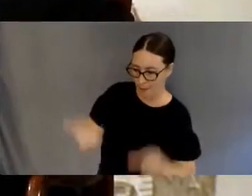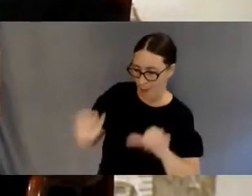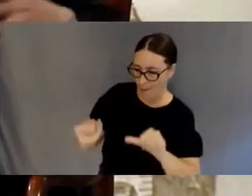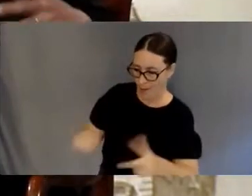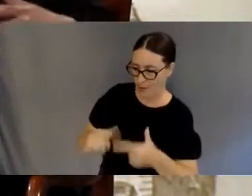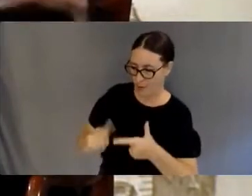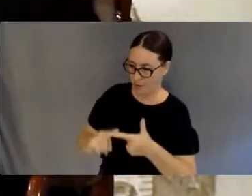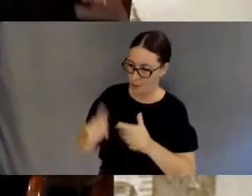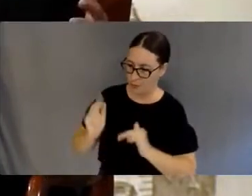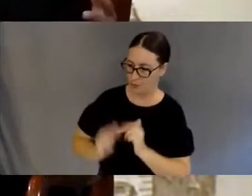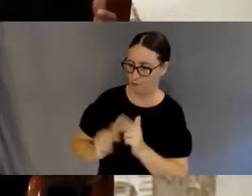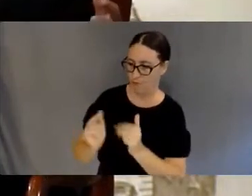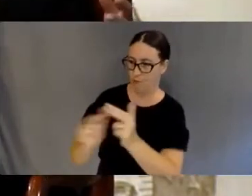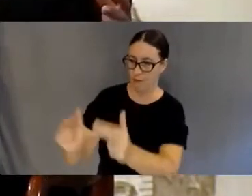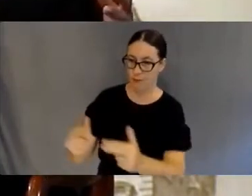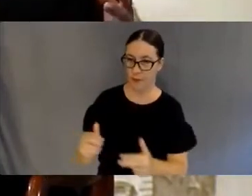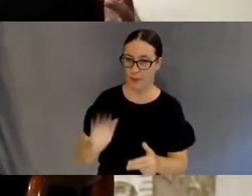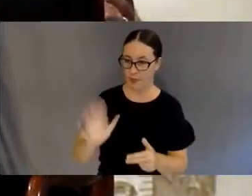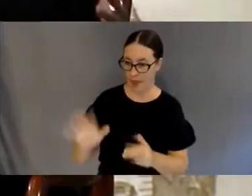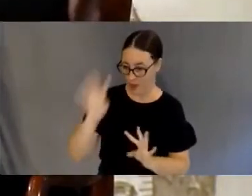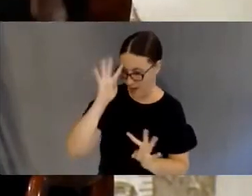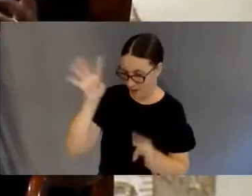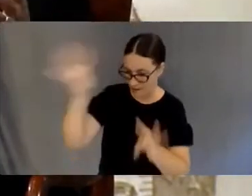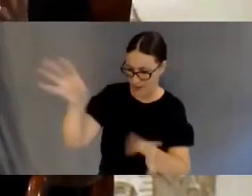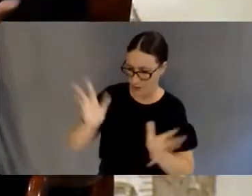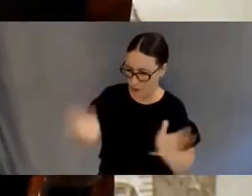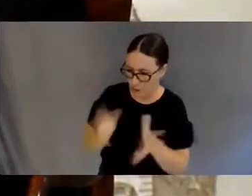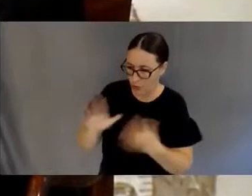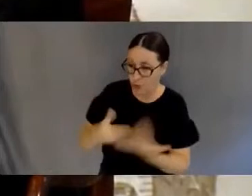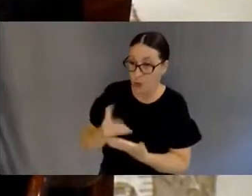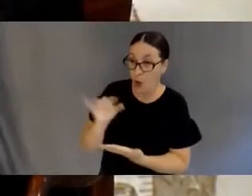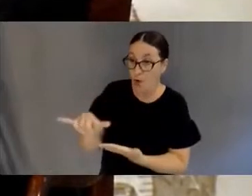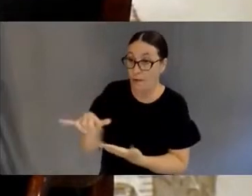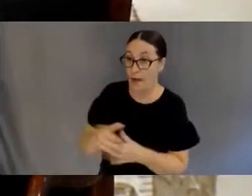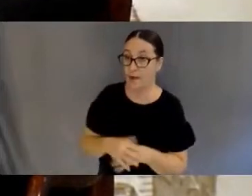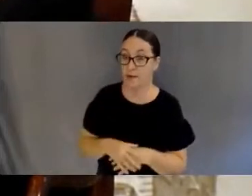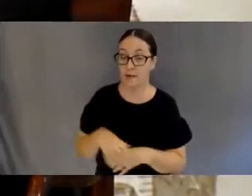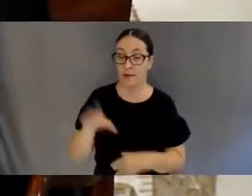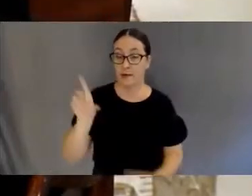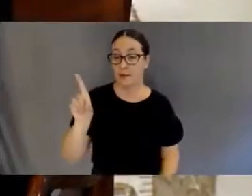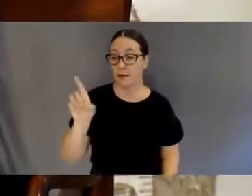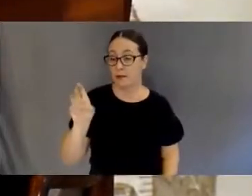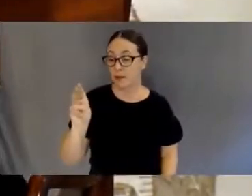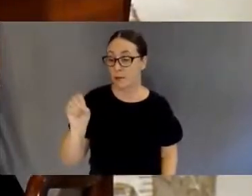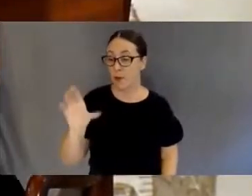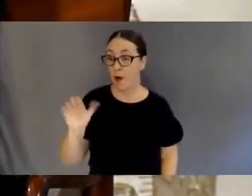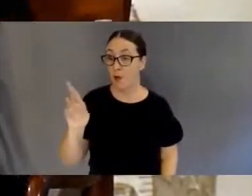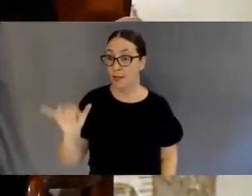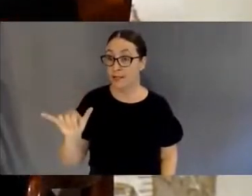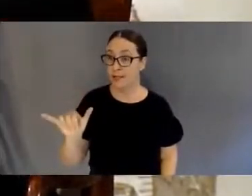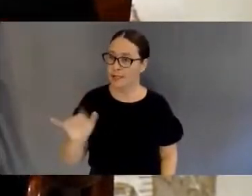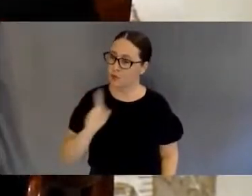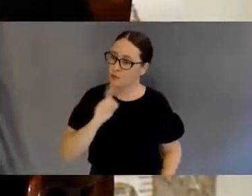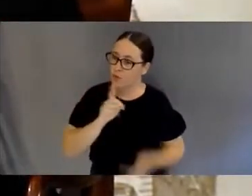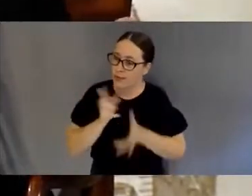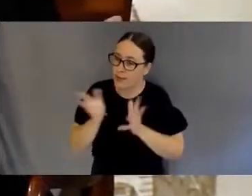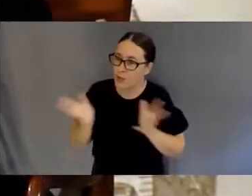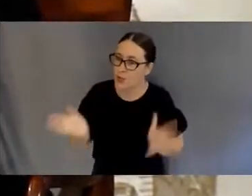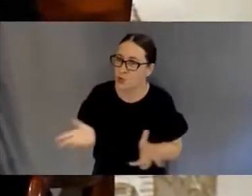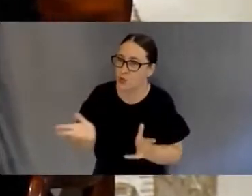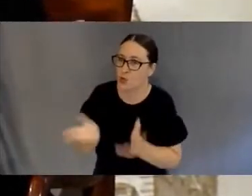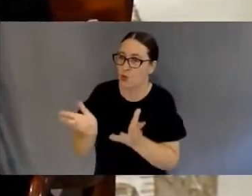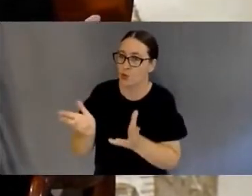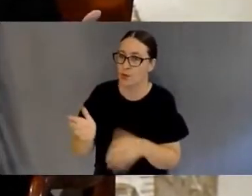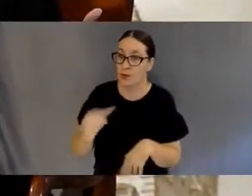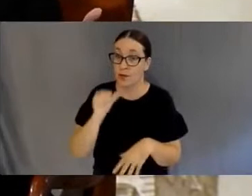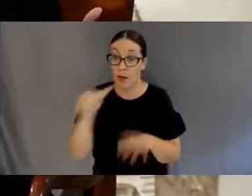innovation, encouraging all of that, that democracies are very, very nurturing, imperfect though